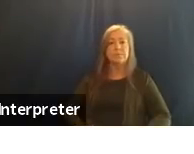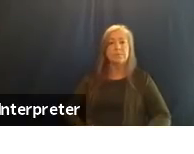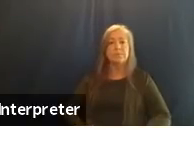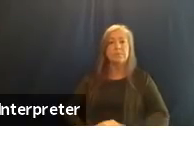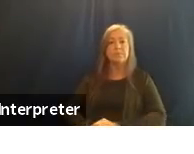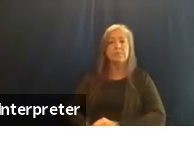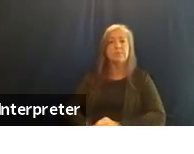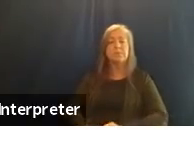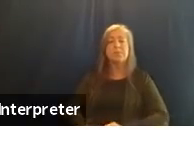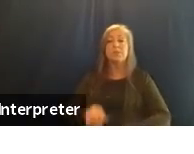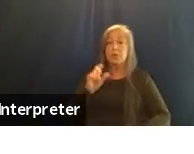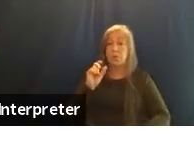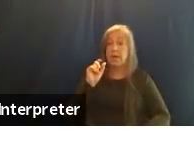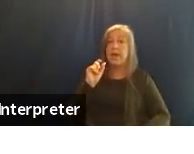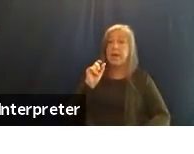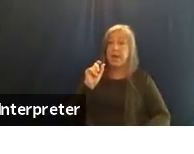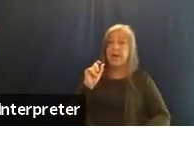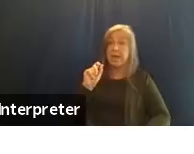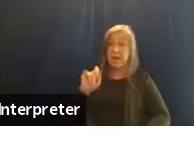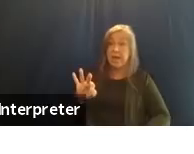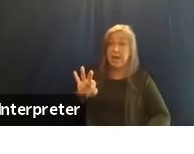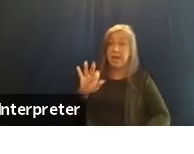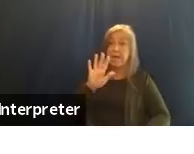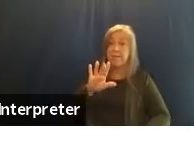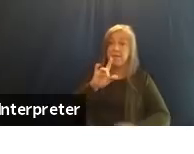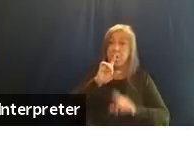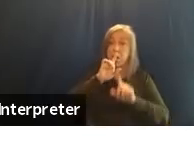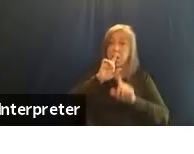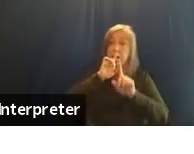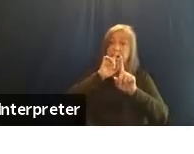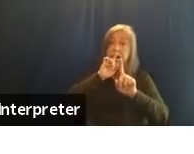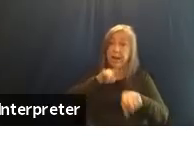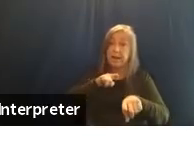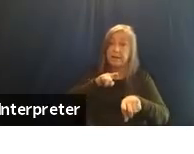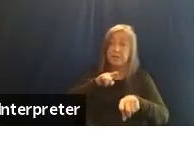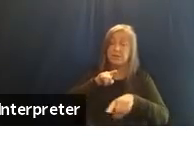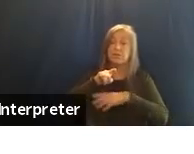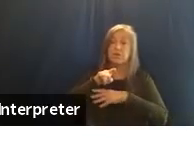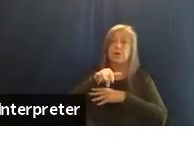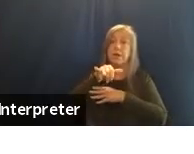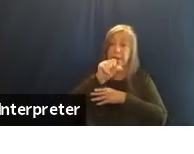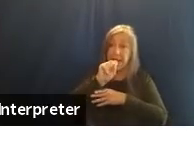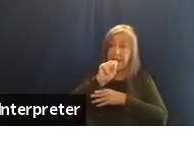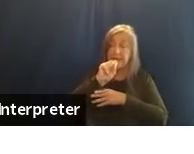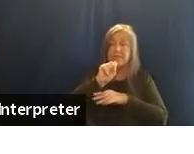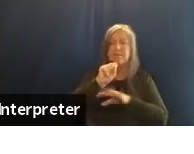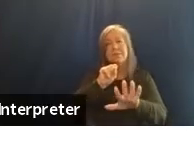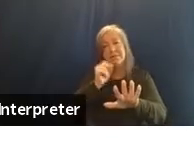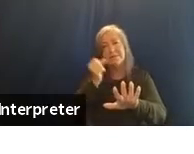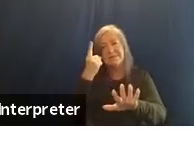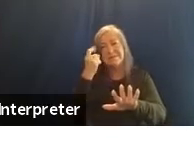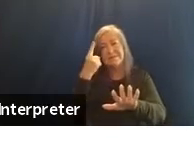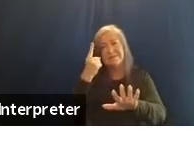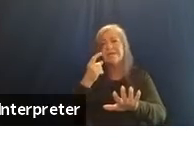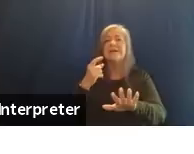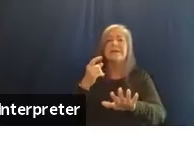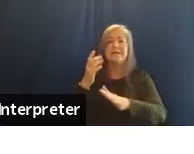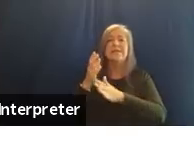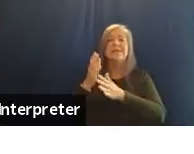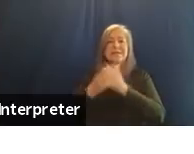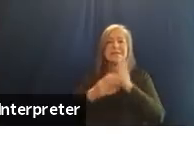above symptoms, not related to chronic health conditions like seasonal allergies. So we're trying to, and Becky may speak to that. It's trying